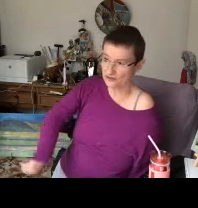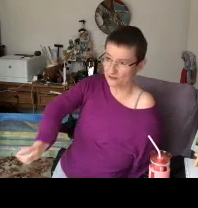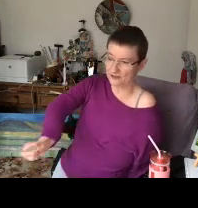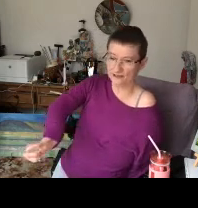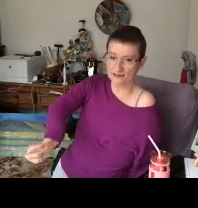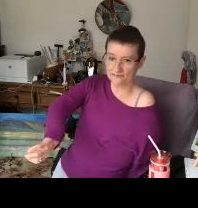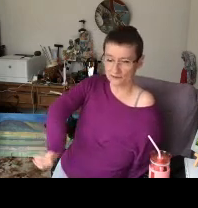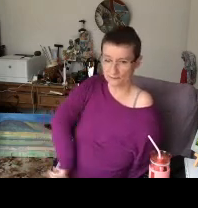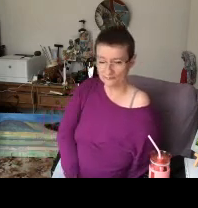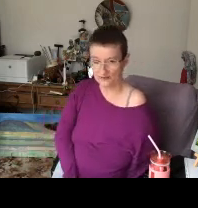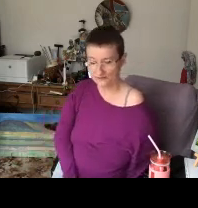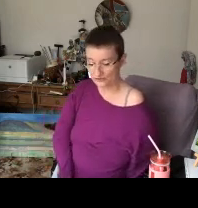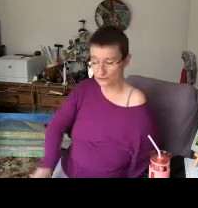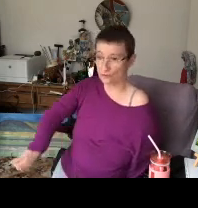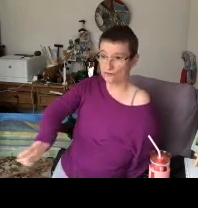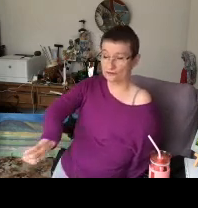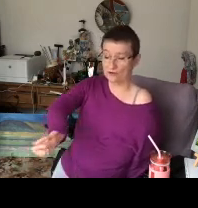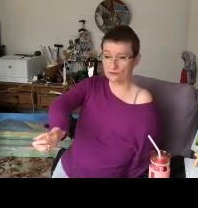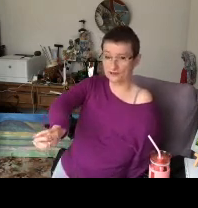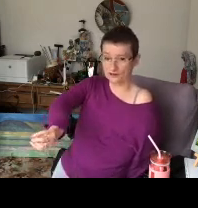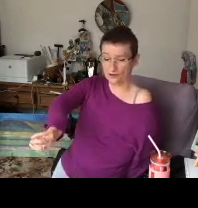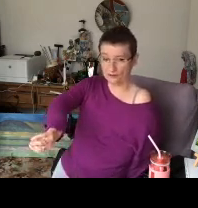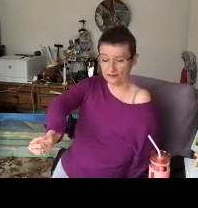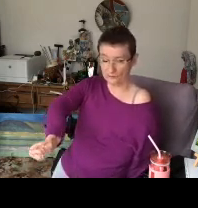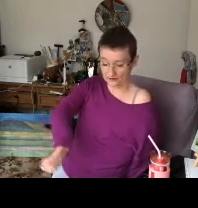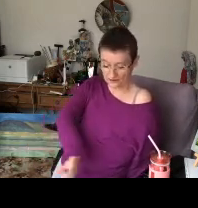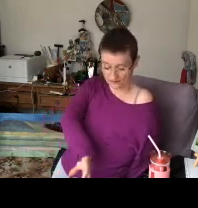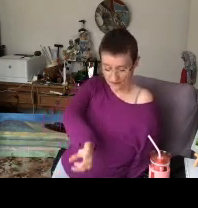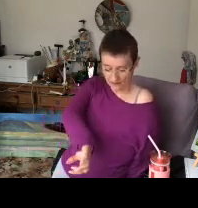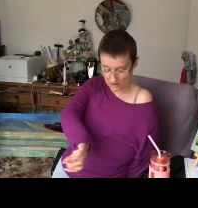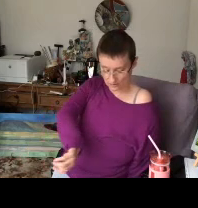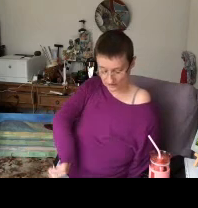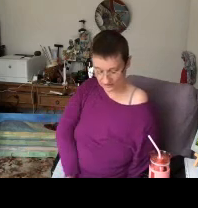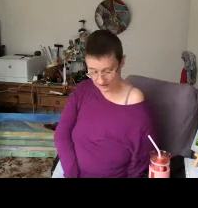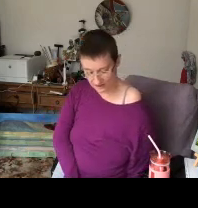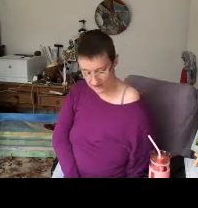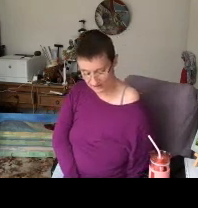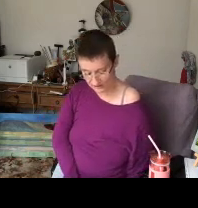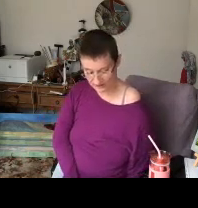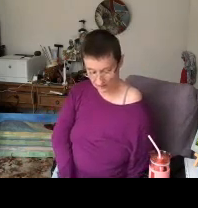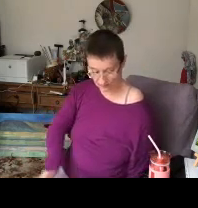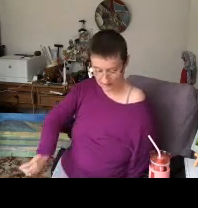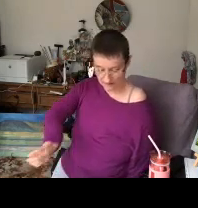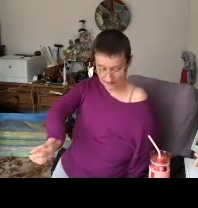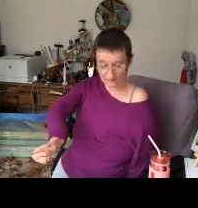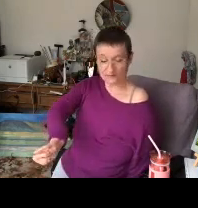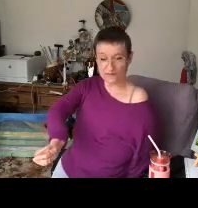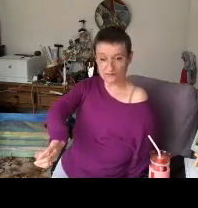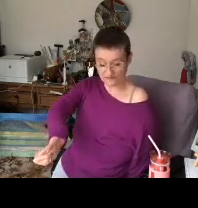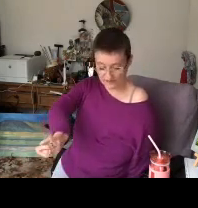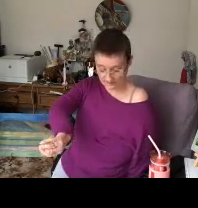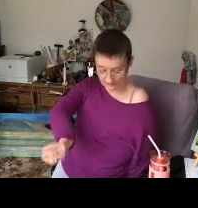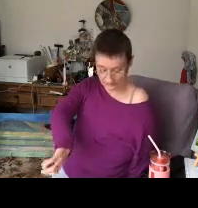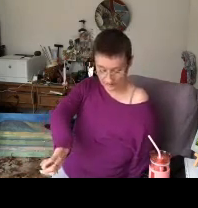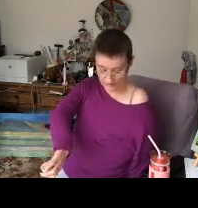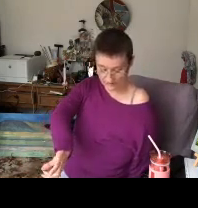acetate, which is quite clear film, to draw through, holding it up like a window. And I was holding this acetate up in front